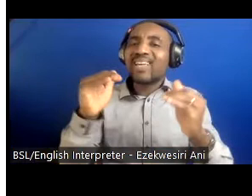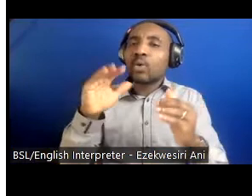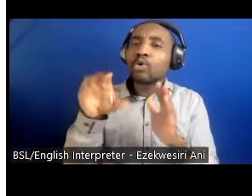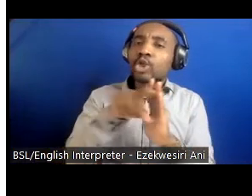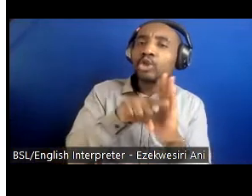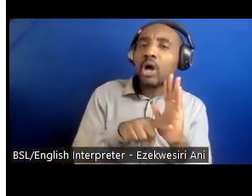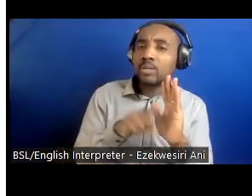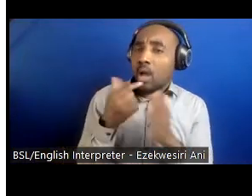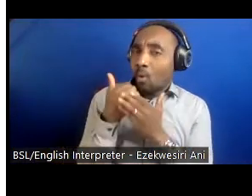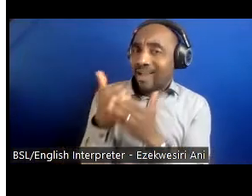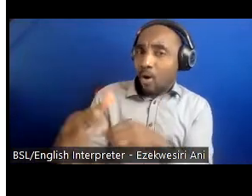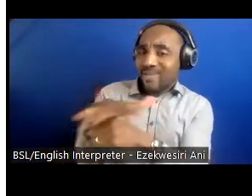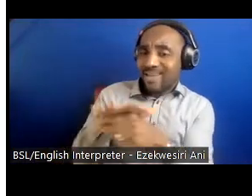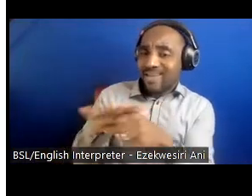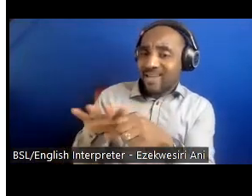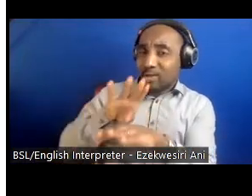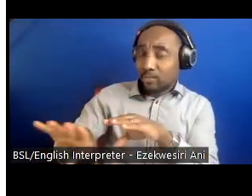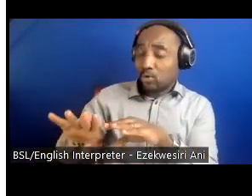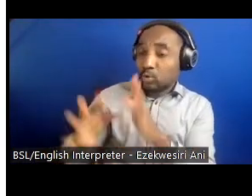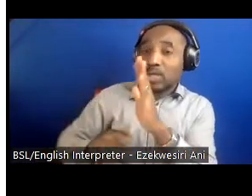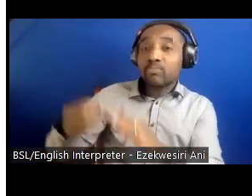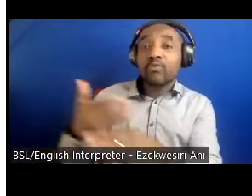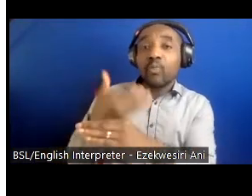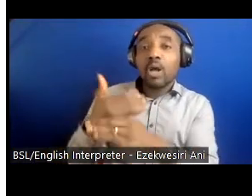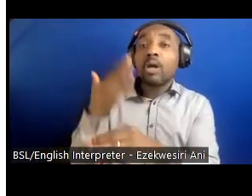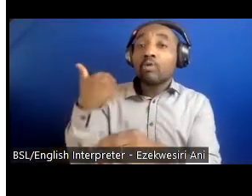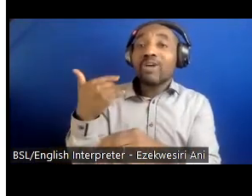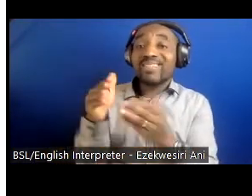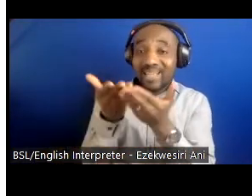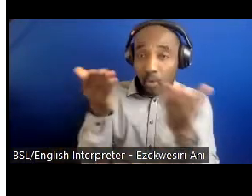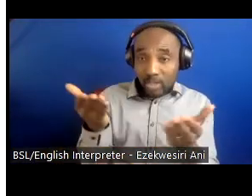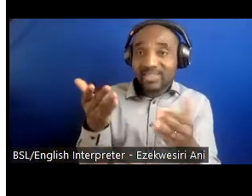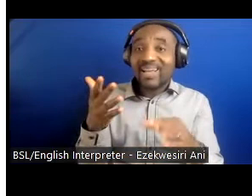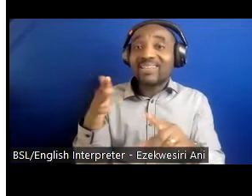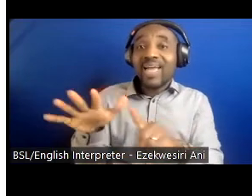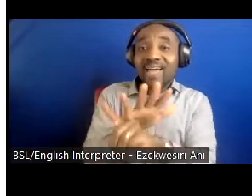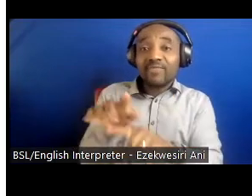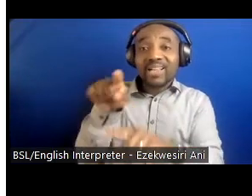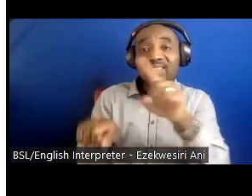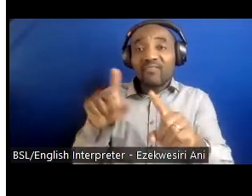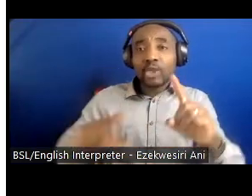sector improve its work in race equality and engage in ethnically diverse communities.